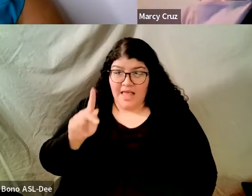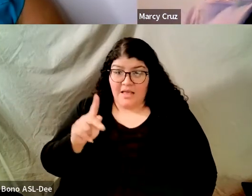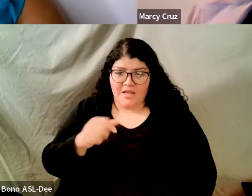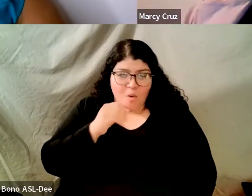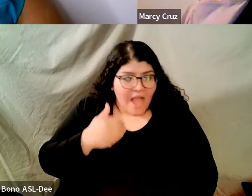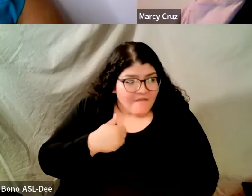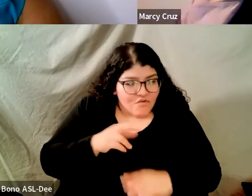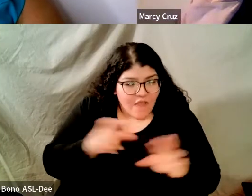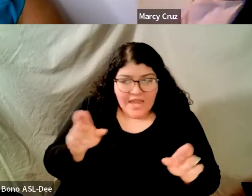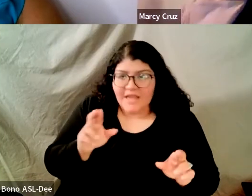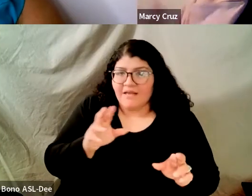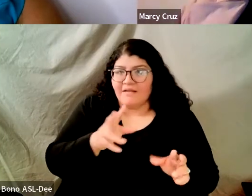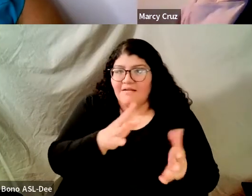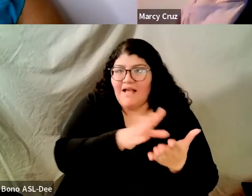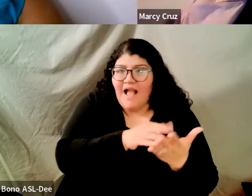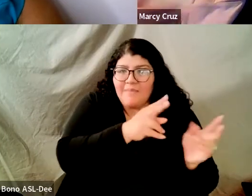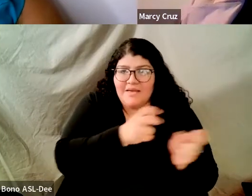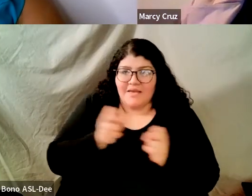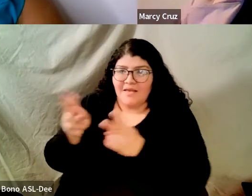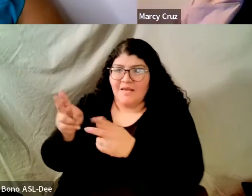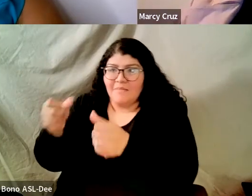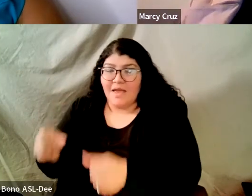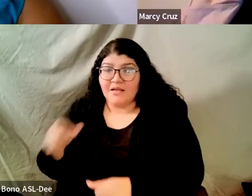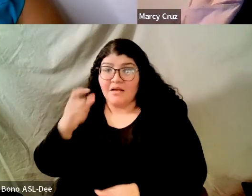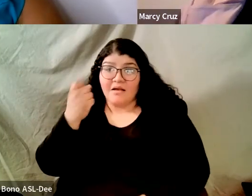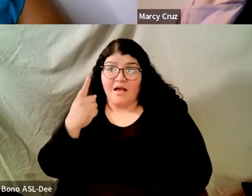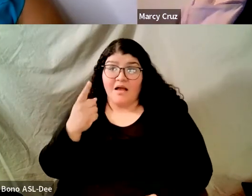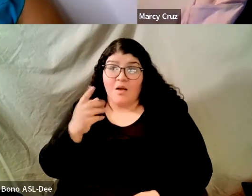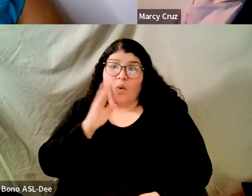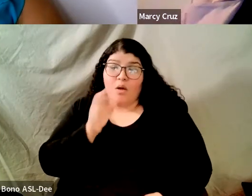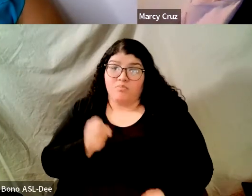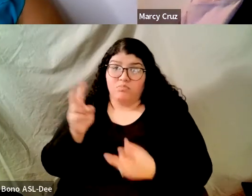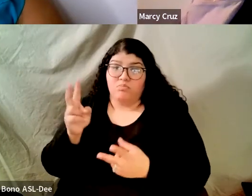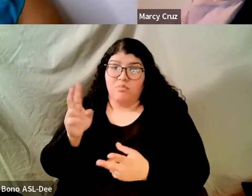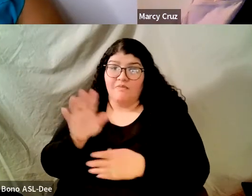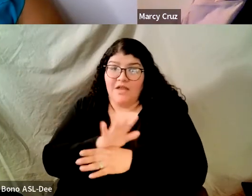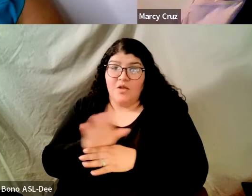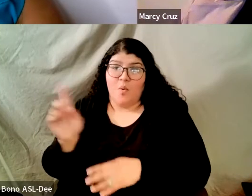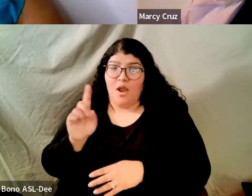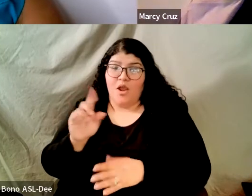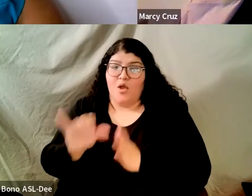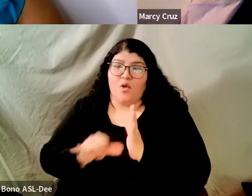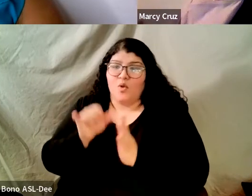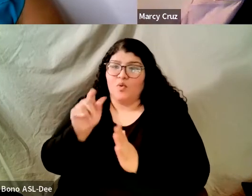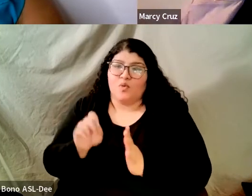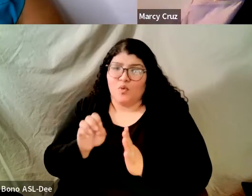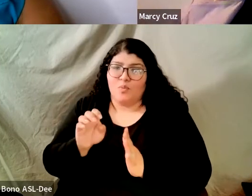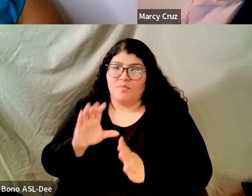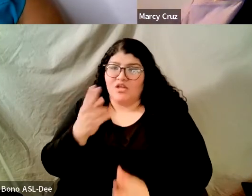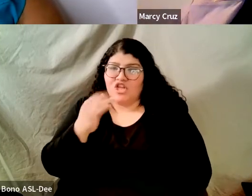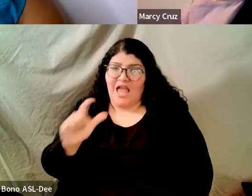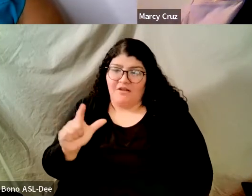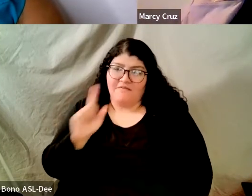to share it, but when we post this video up, because this video will go up later on our YouTube channel, I will include some of